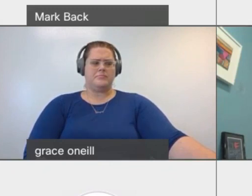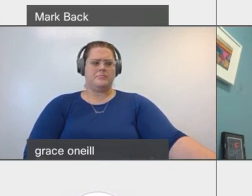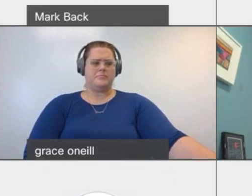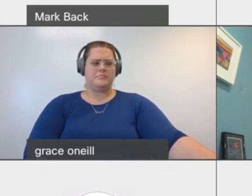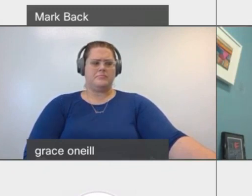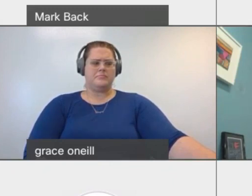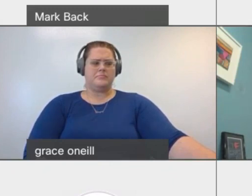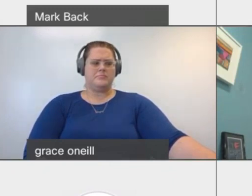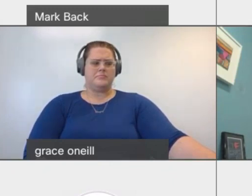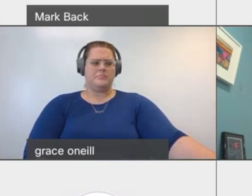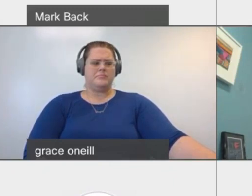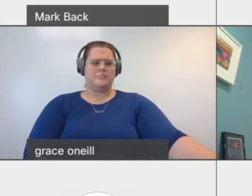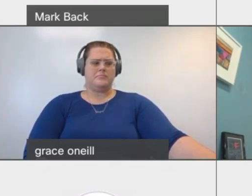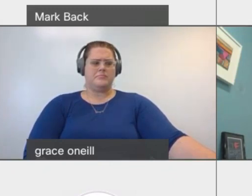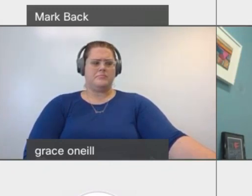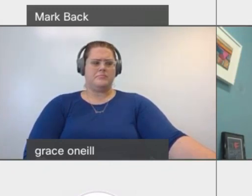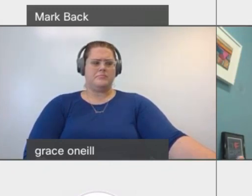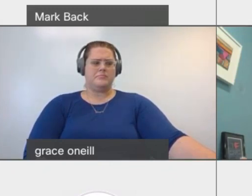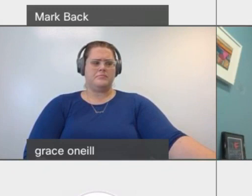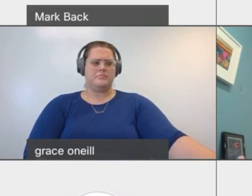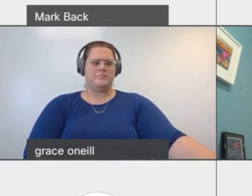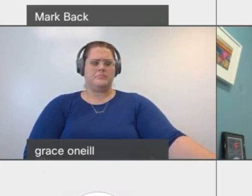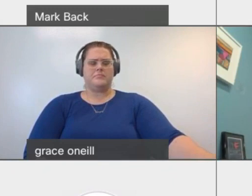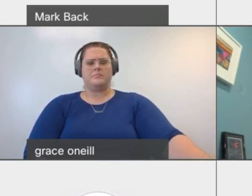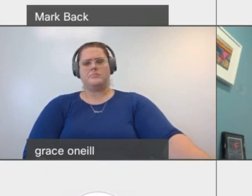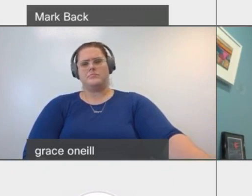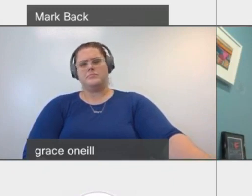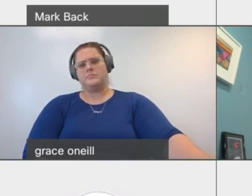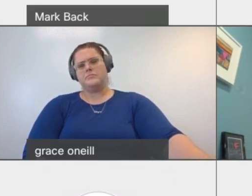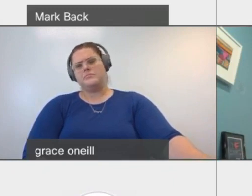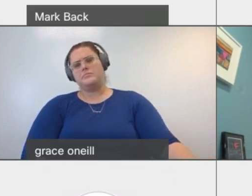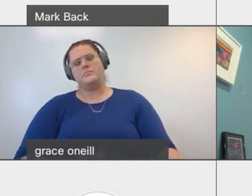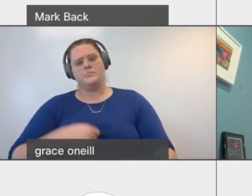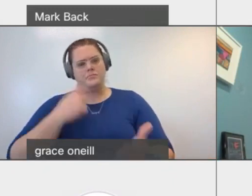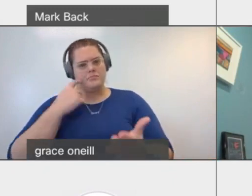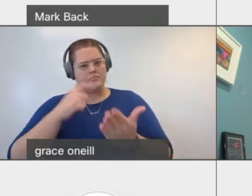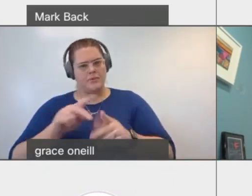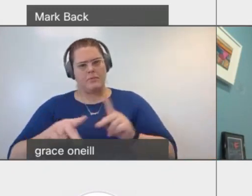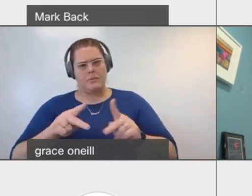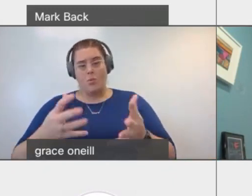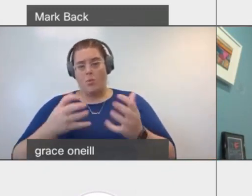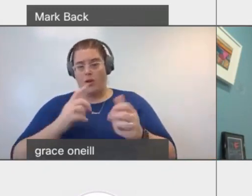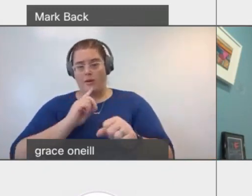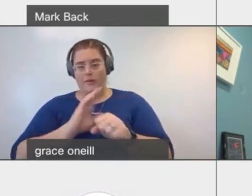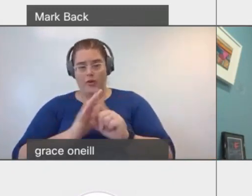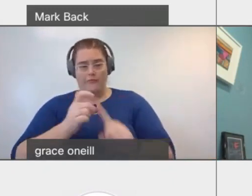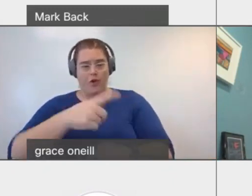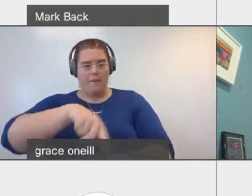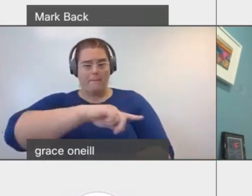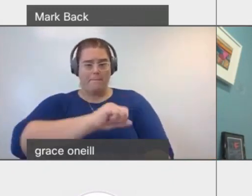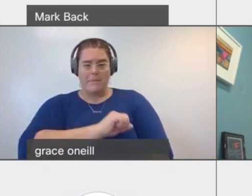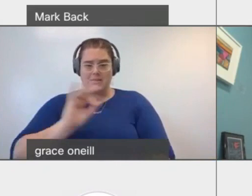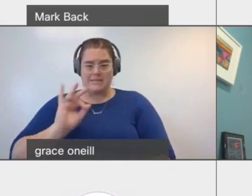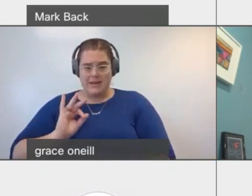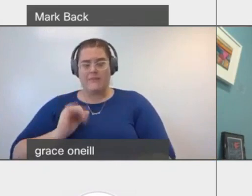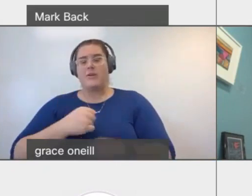So the one thing I see people are, wanting to make sure that they get confirmation from their staff that they've submitted something on the